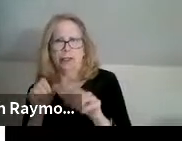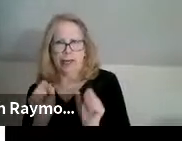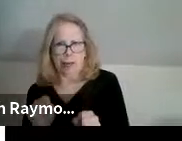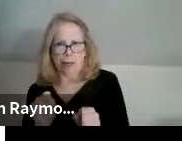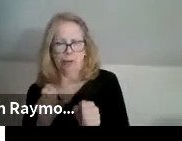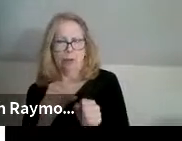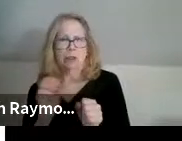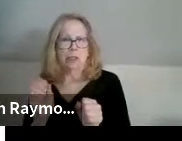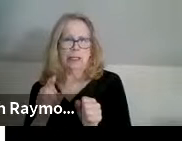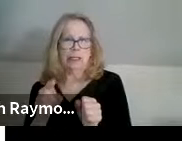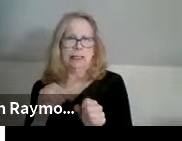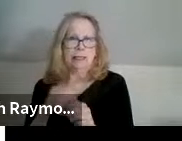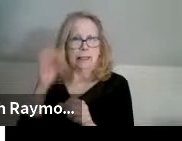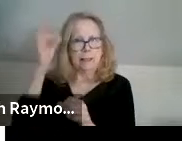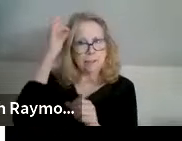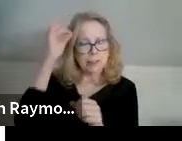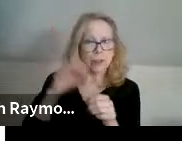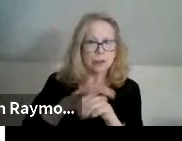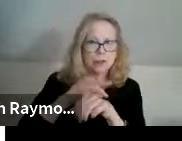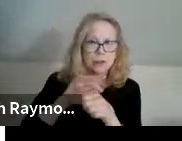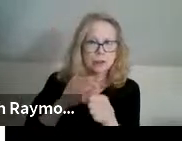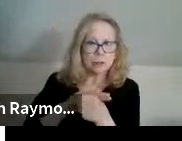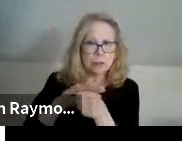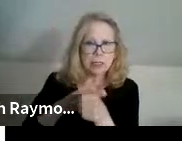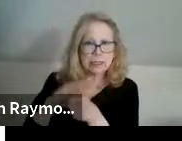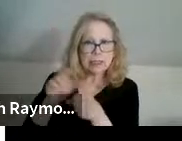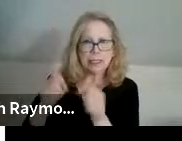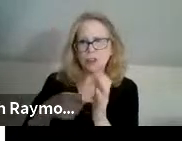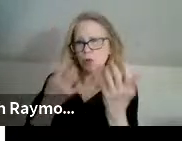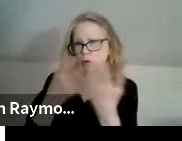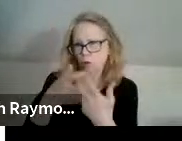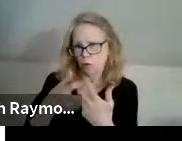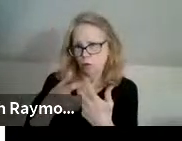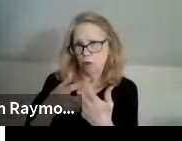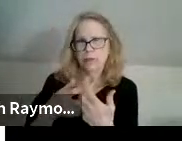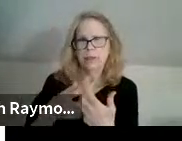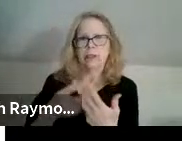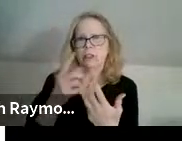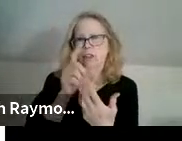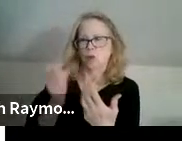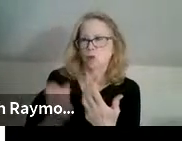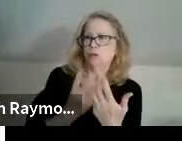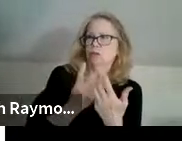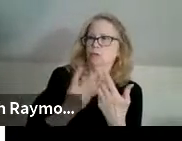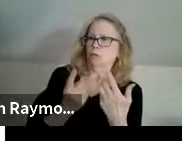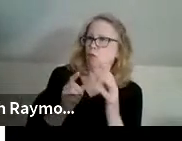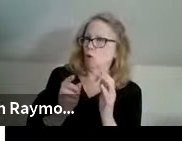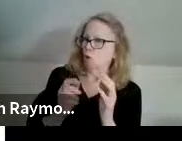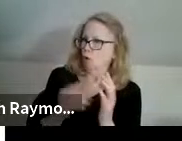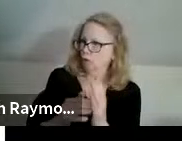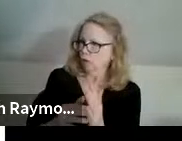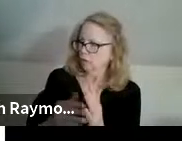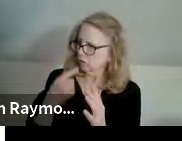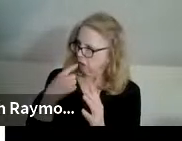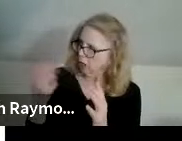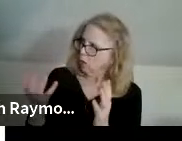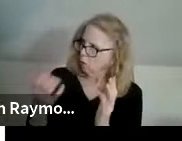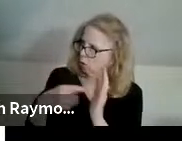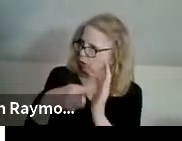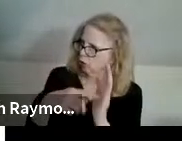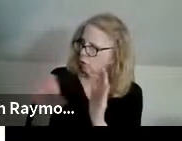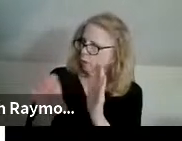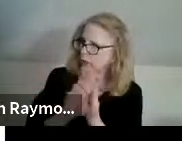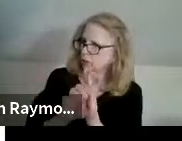Kiosk in a federal space has to conform with the 508 requirements. One of the questions we get is like, I'm going to show a picture on the next screen of